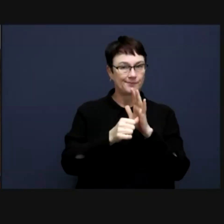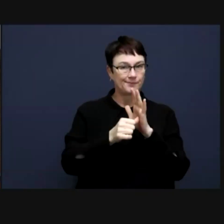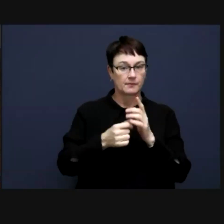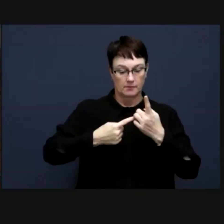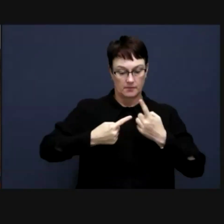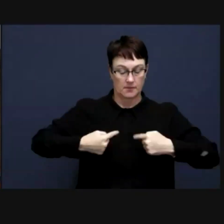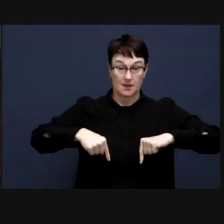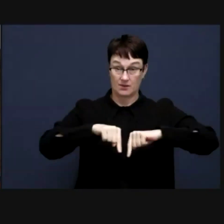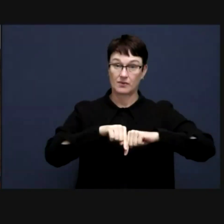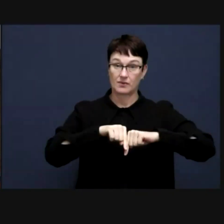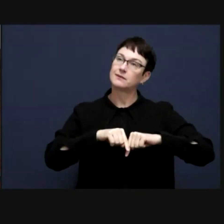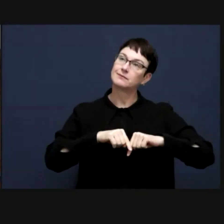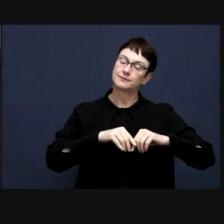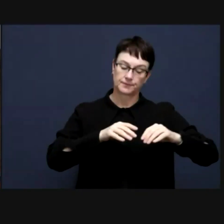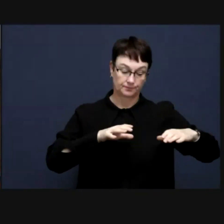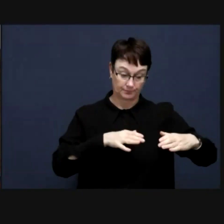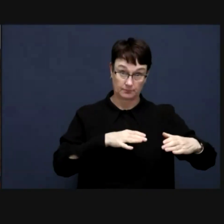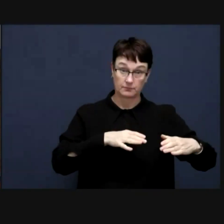disability organizations with